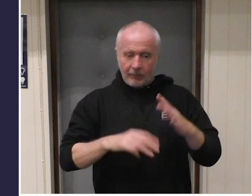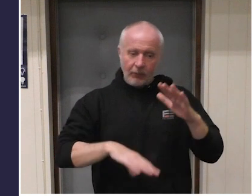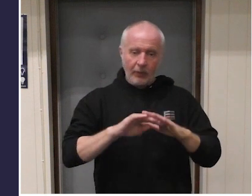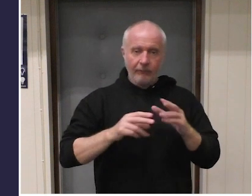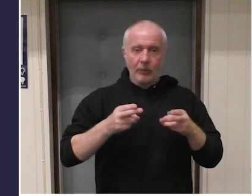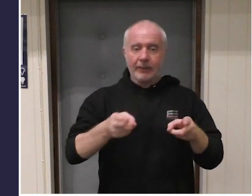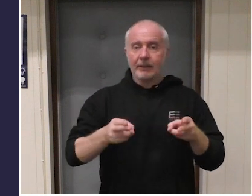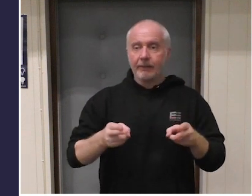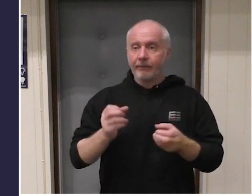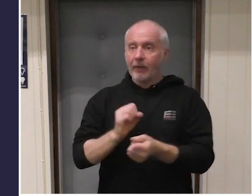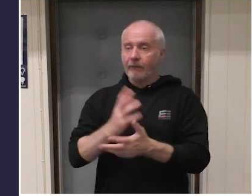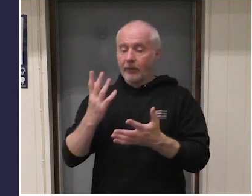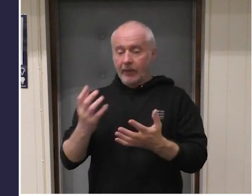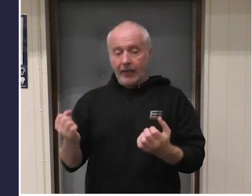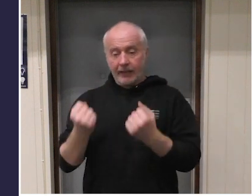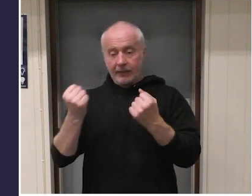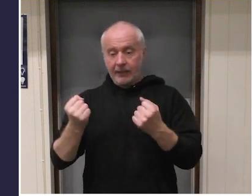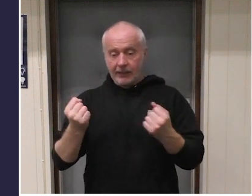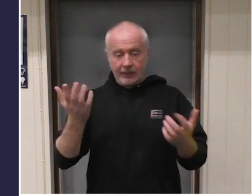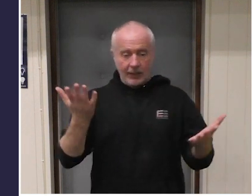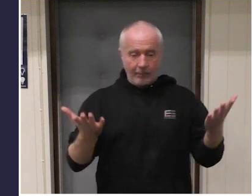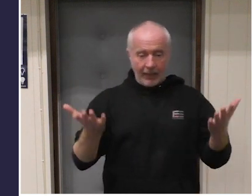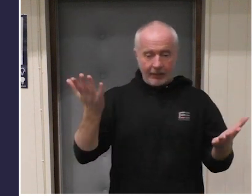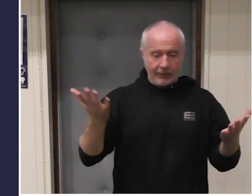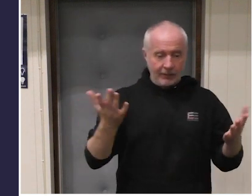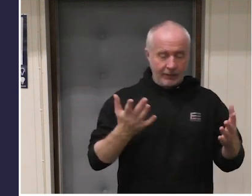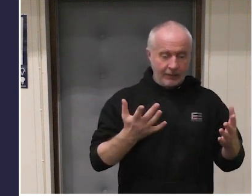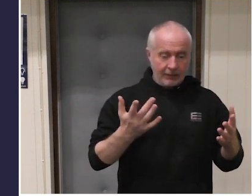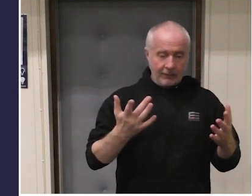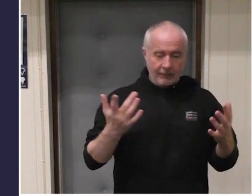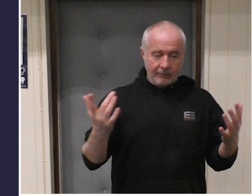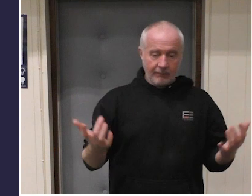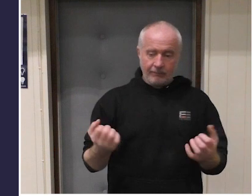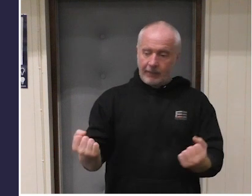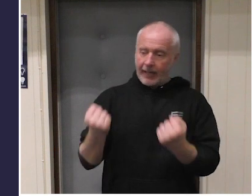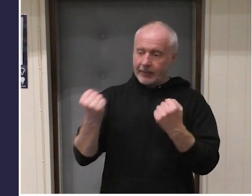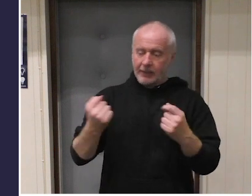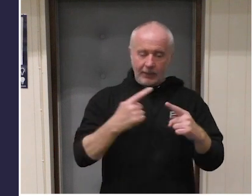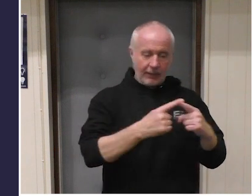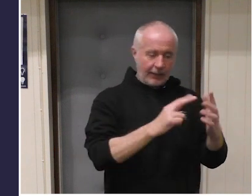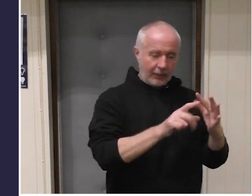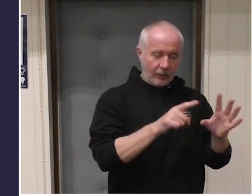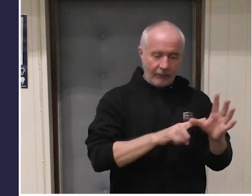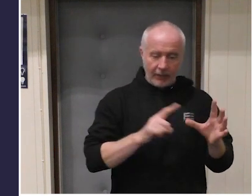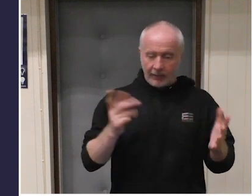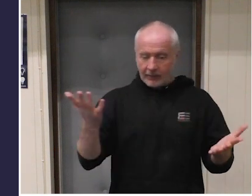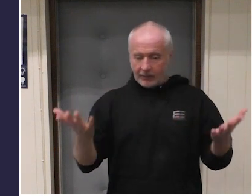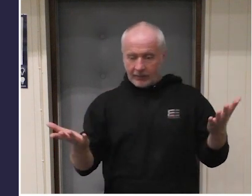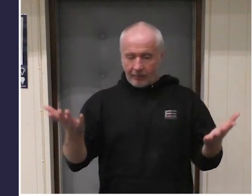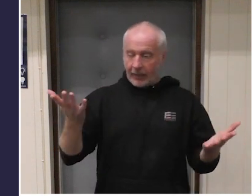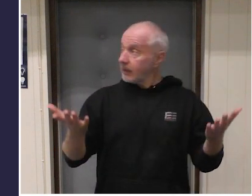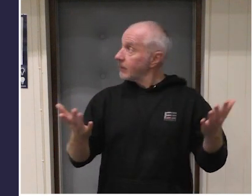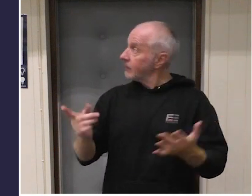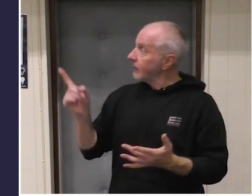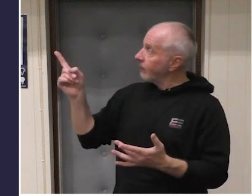we need to balance the energy and the entropy together, right? And what we find is something in the middle